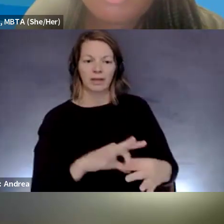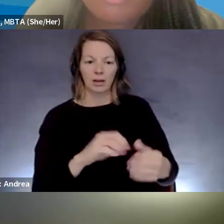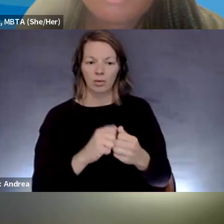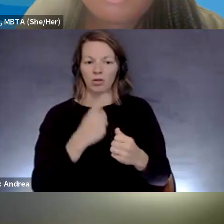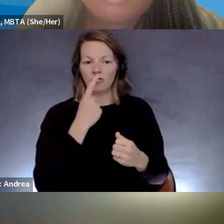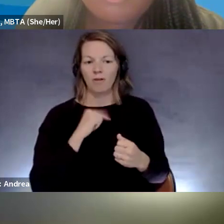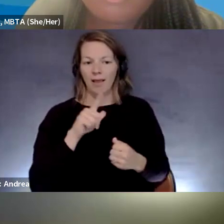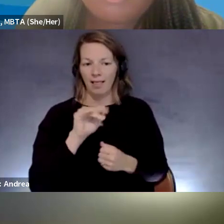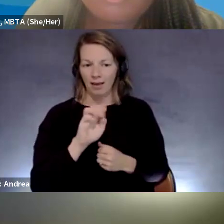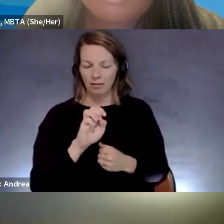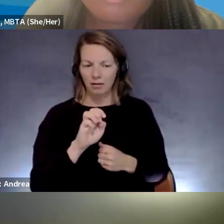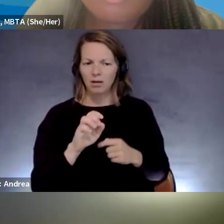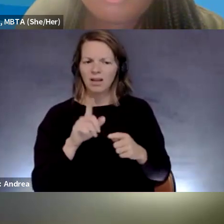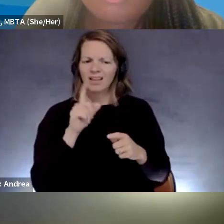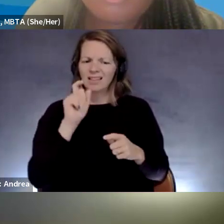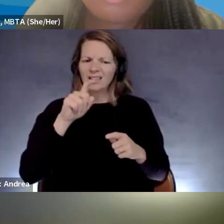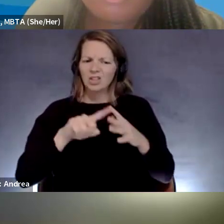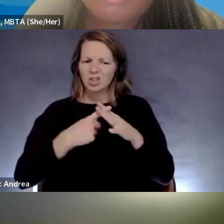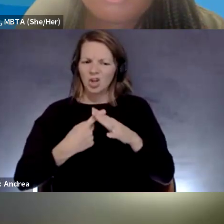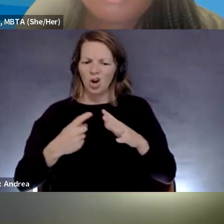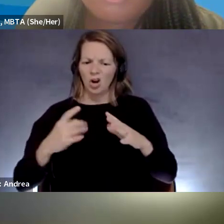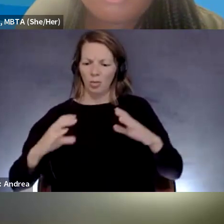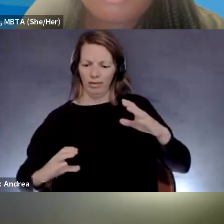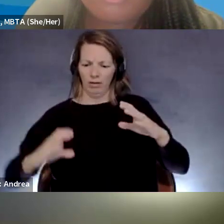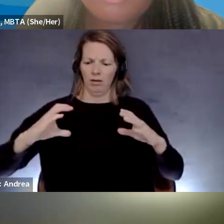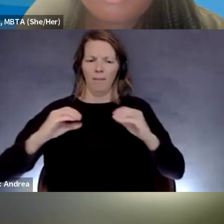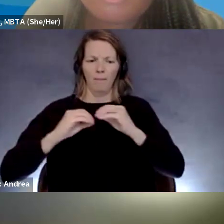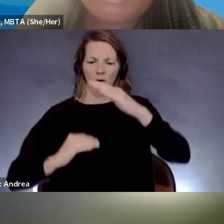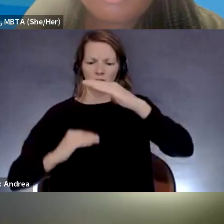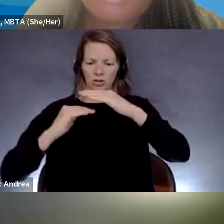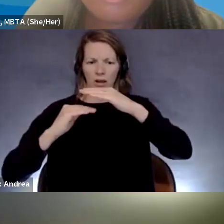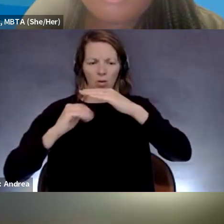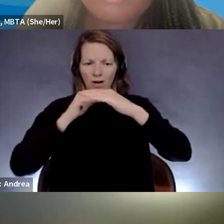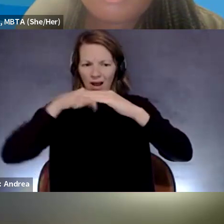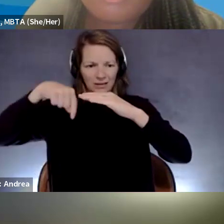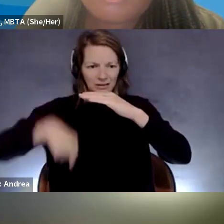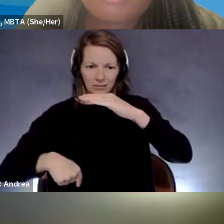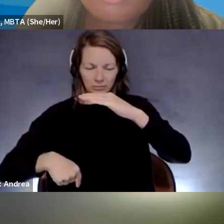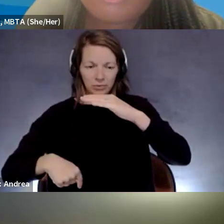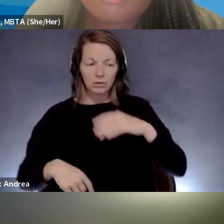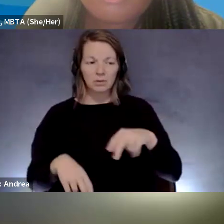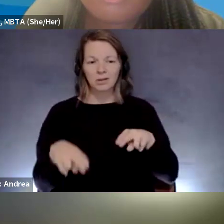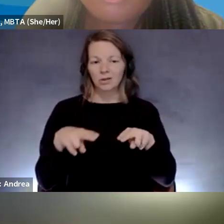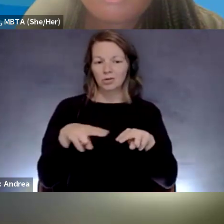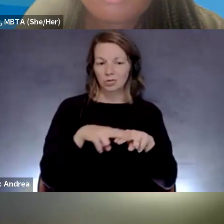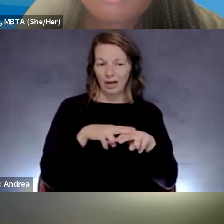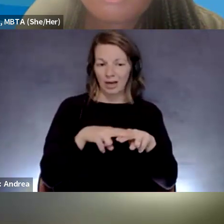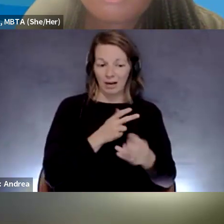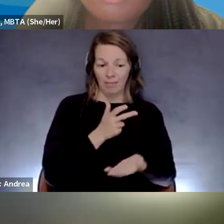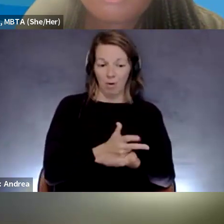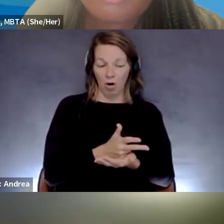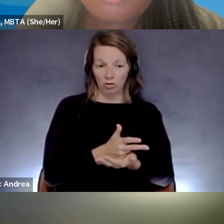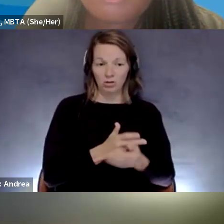we needed to start somewhere that was a little bit more shallow. But we have trains that are parked during the off-revenue hours from